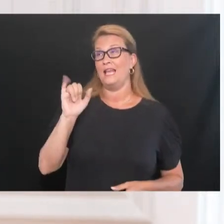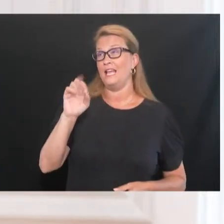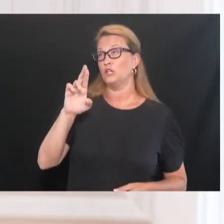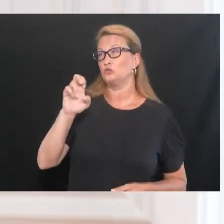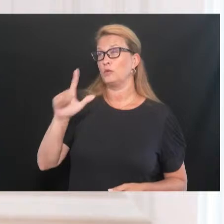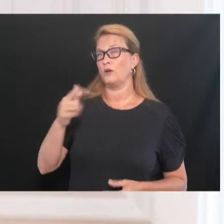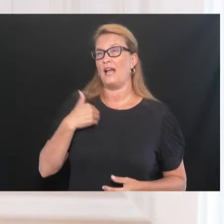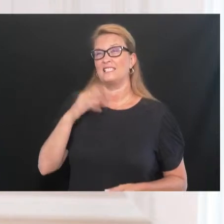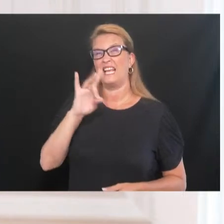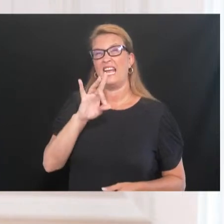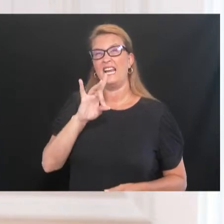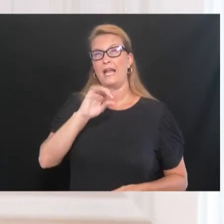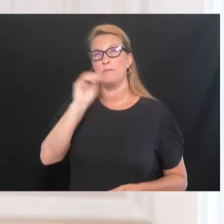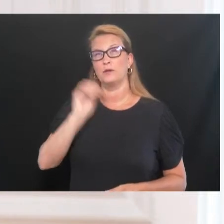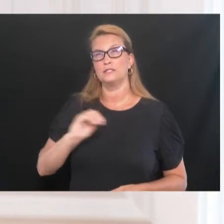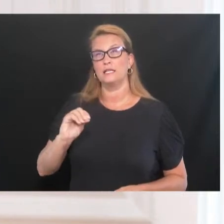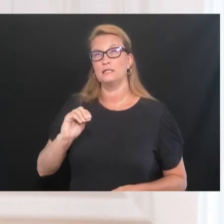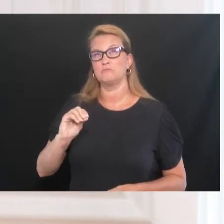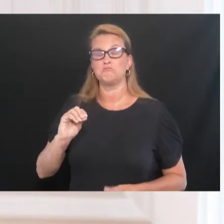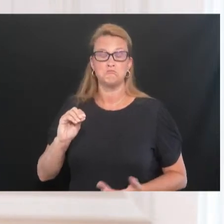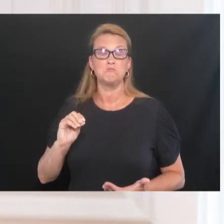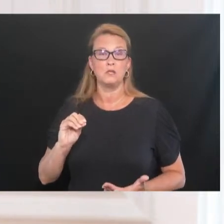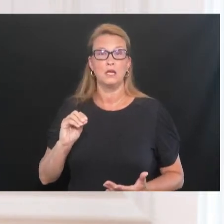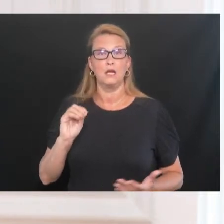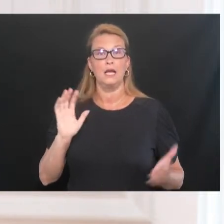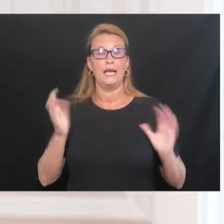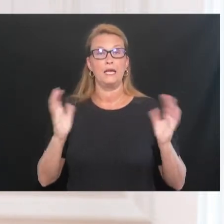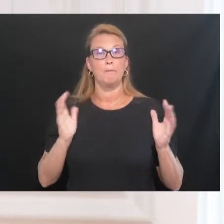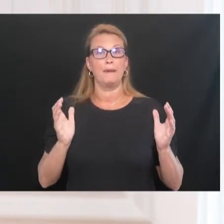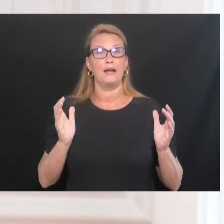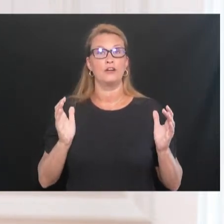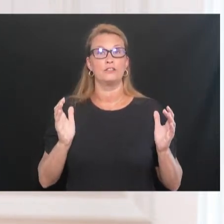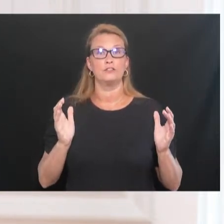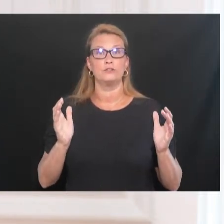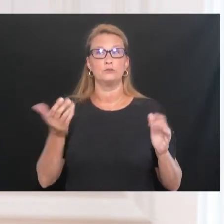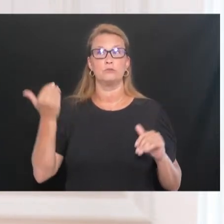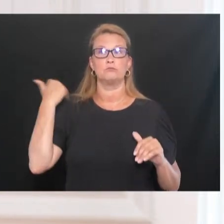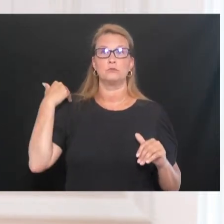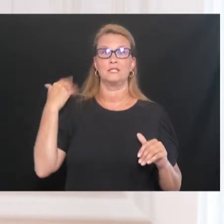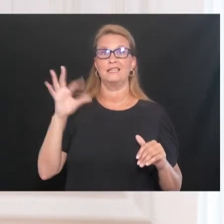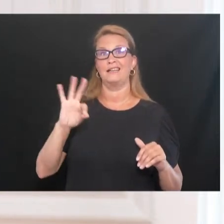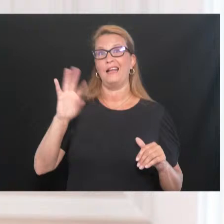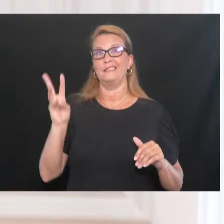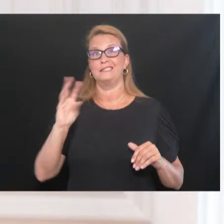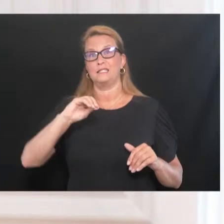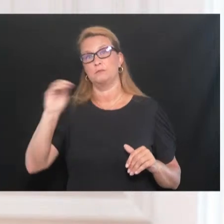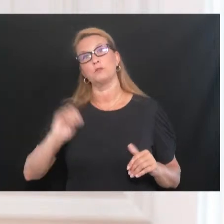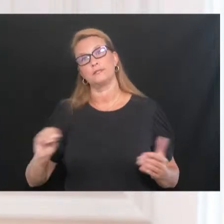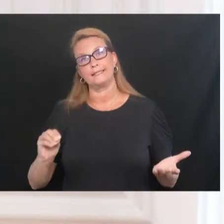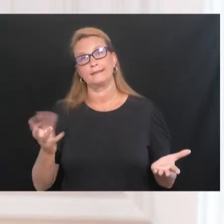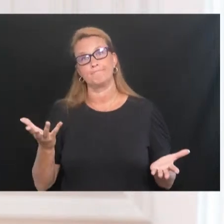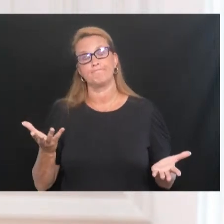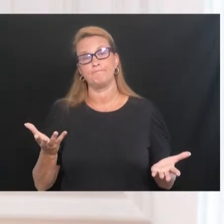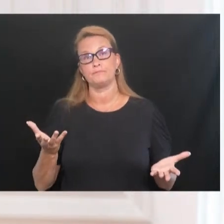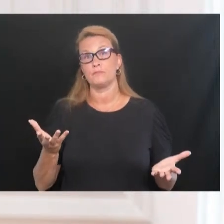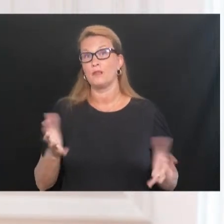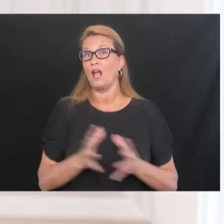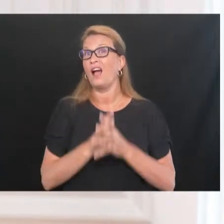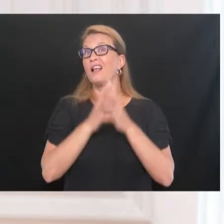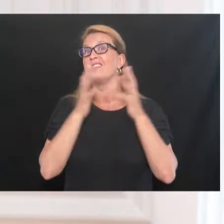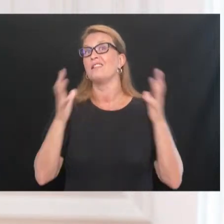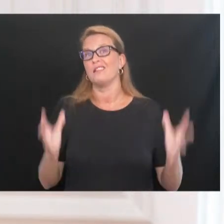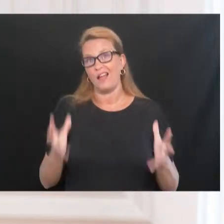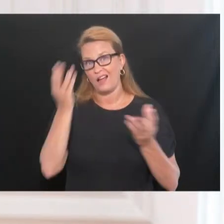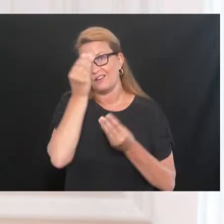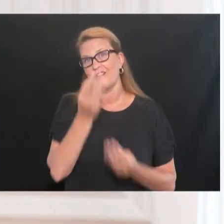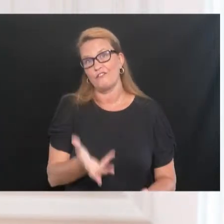88% to 91% level versus what we saw before, which was 96% or greater. So that's a lot of